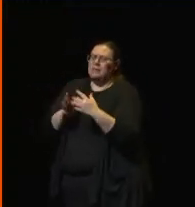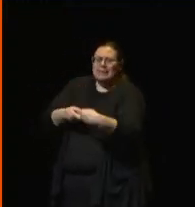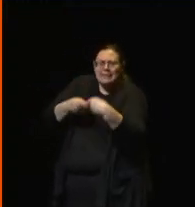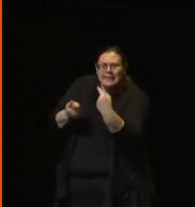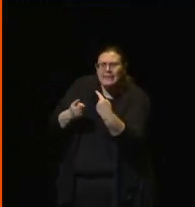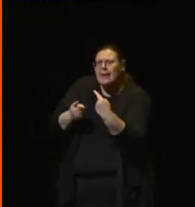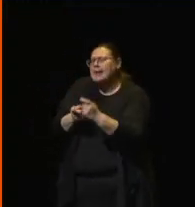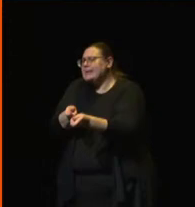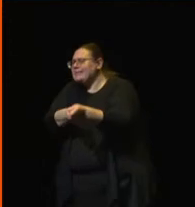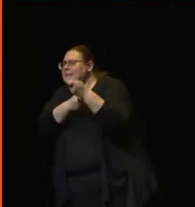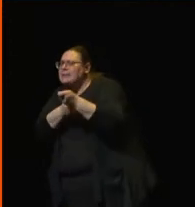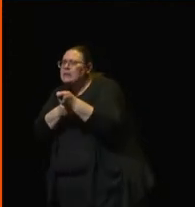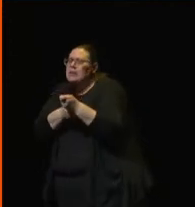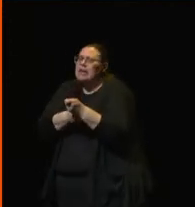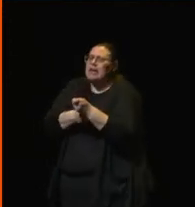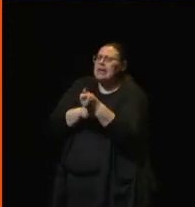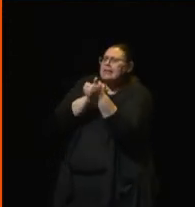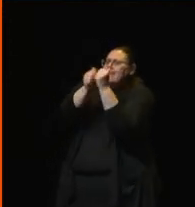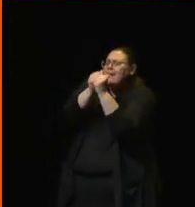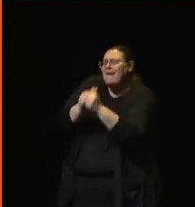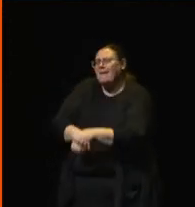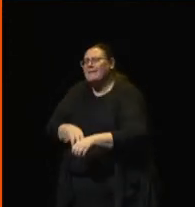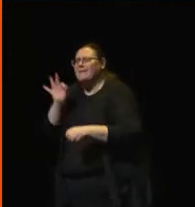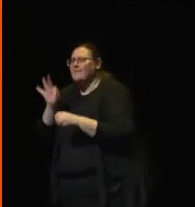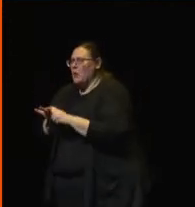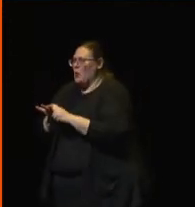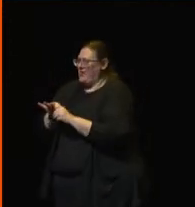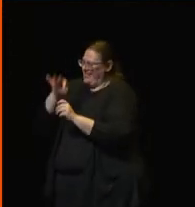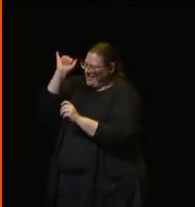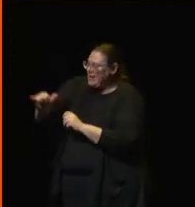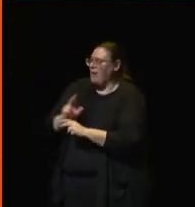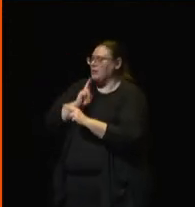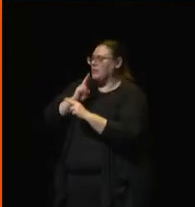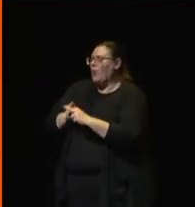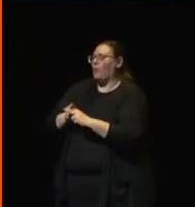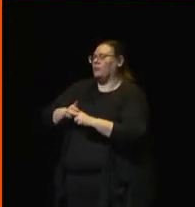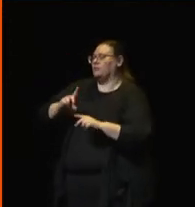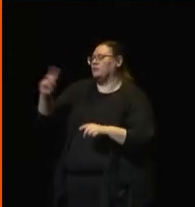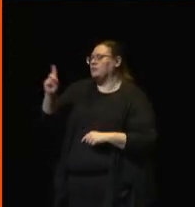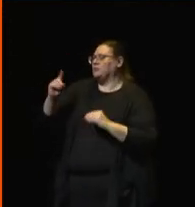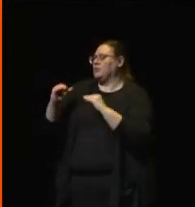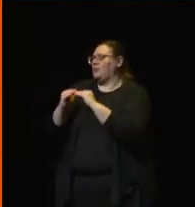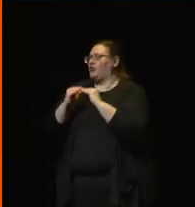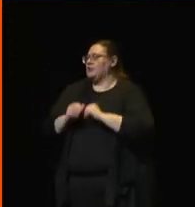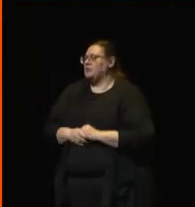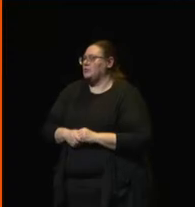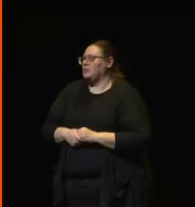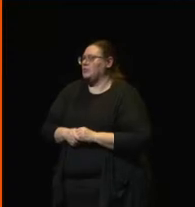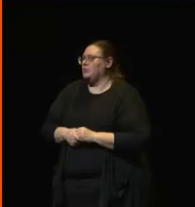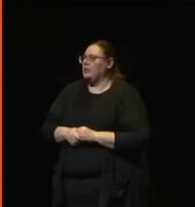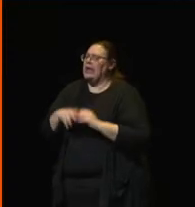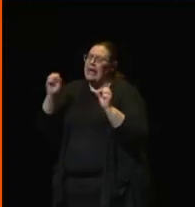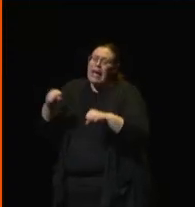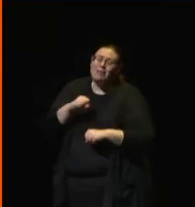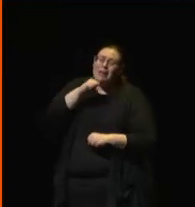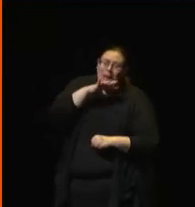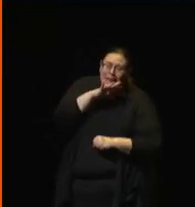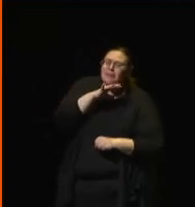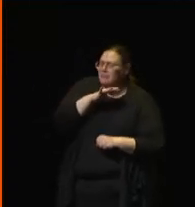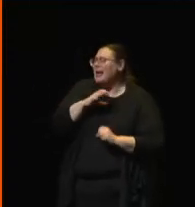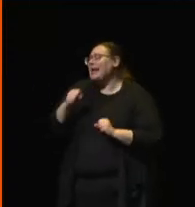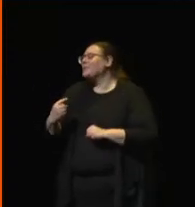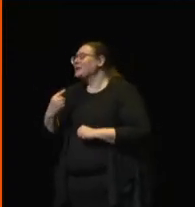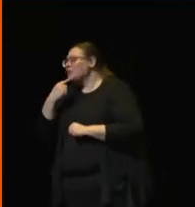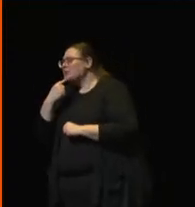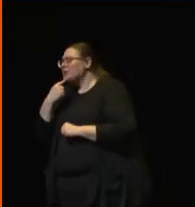and campaigning and voting, because that's democracy. It can be messy and disappointing and